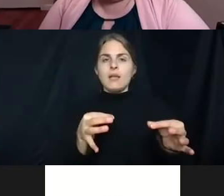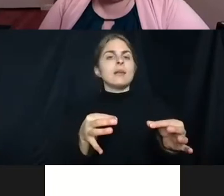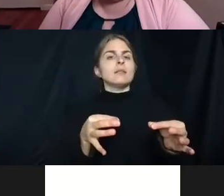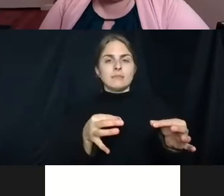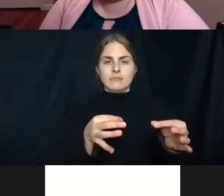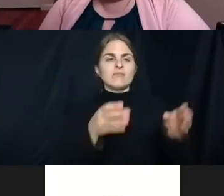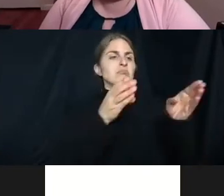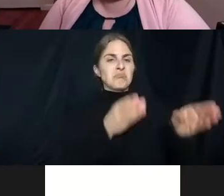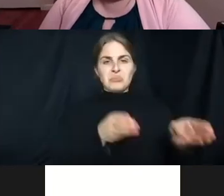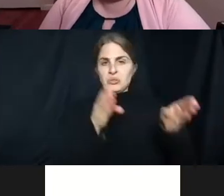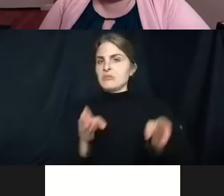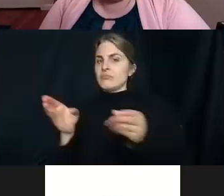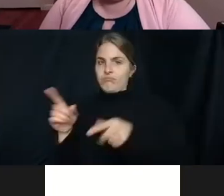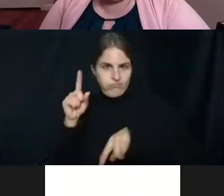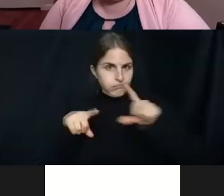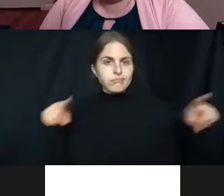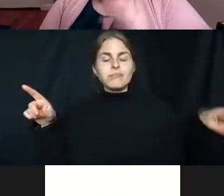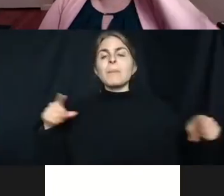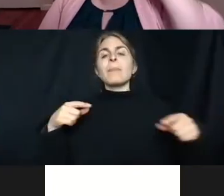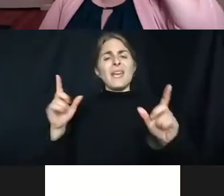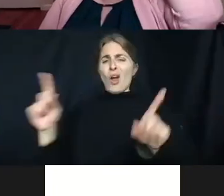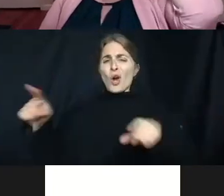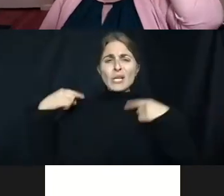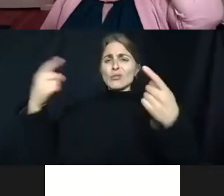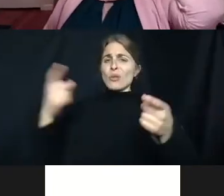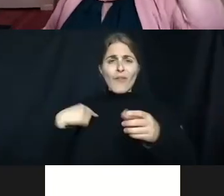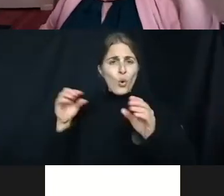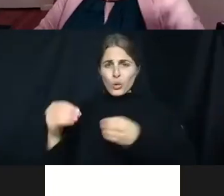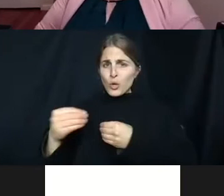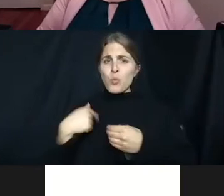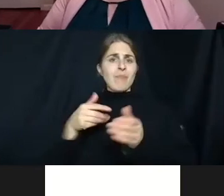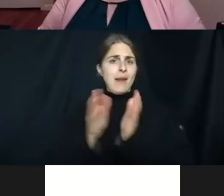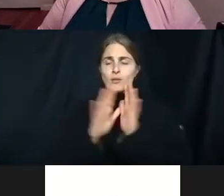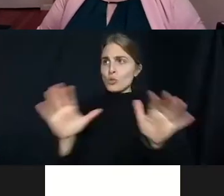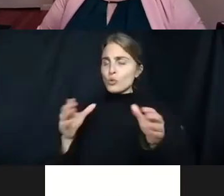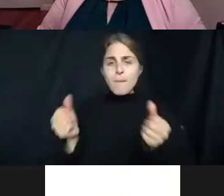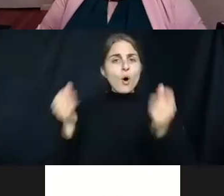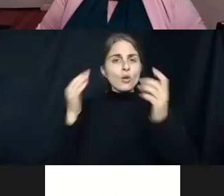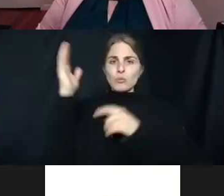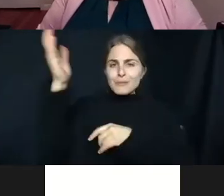Throughout our history as an organization, we've been asked to do a number of different speaking educational events.